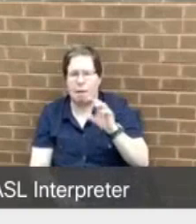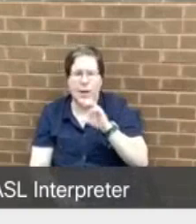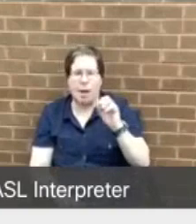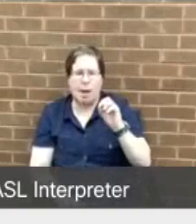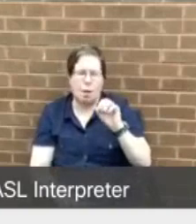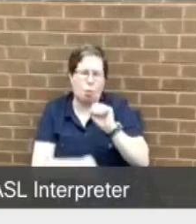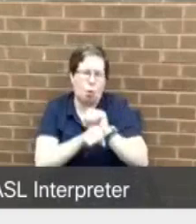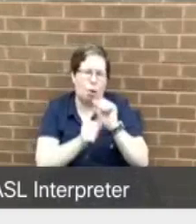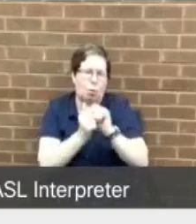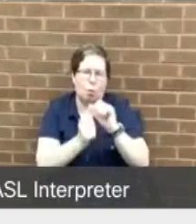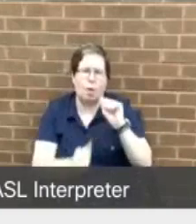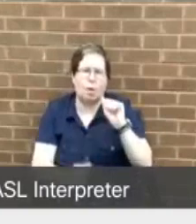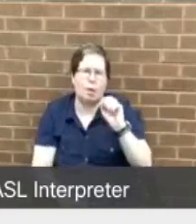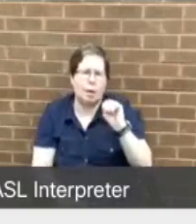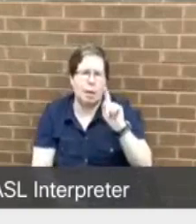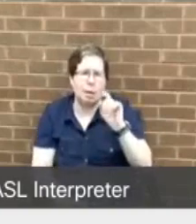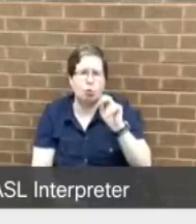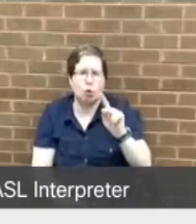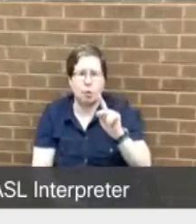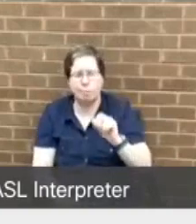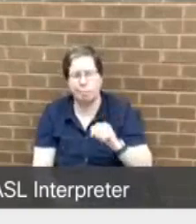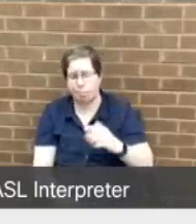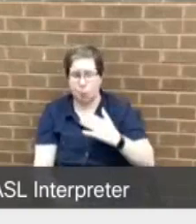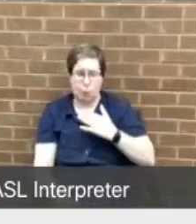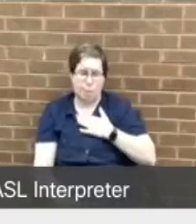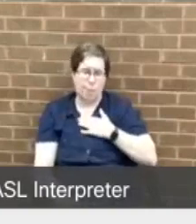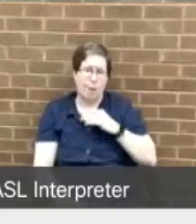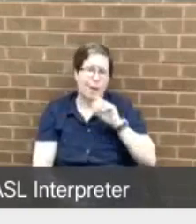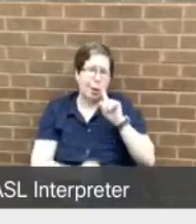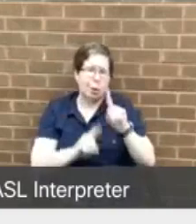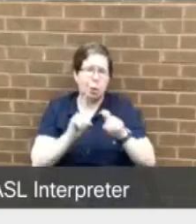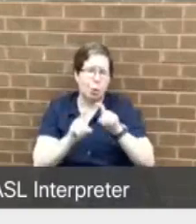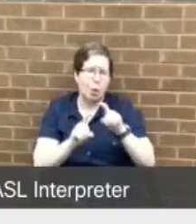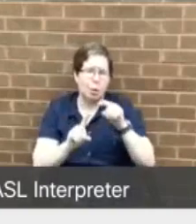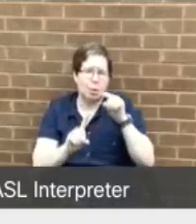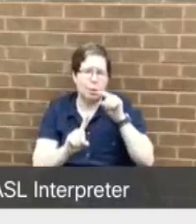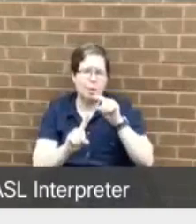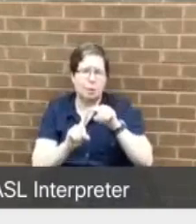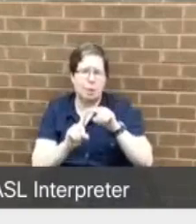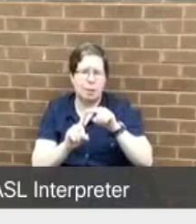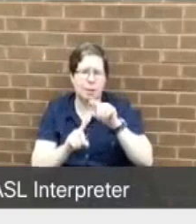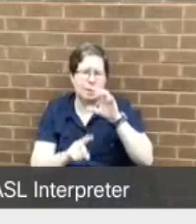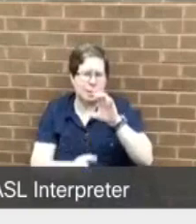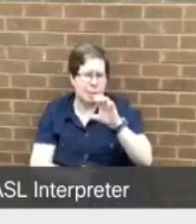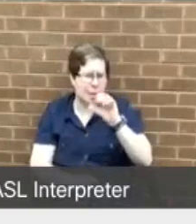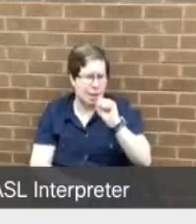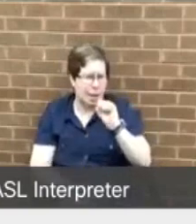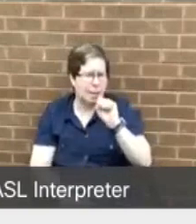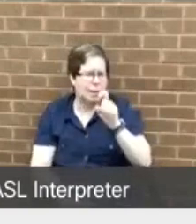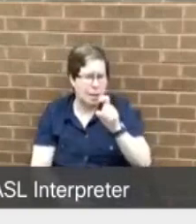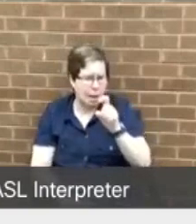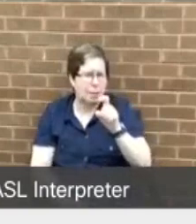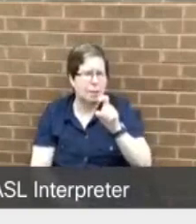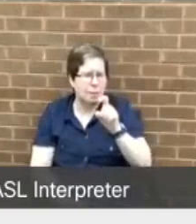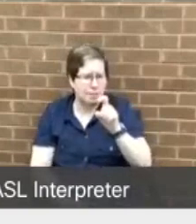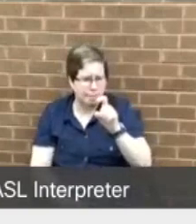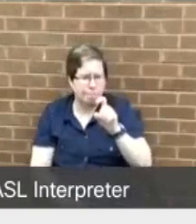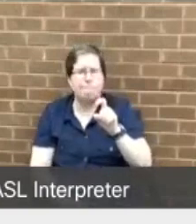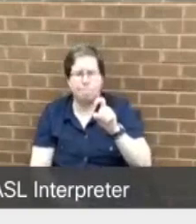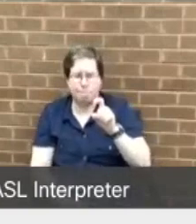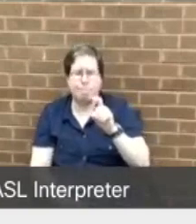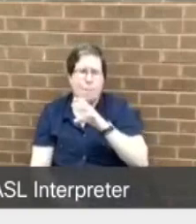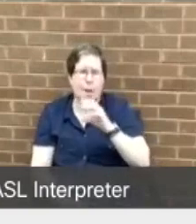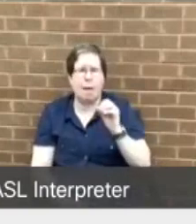Amtrak. My questions are about CSX and the Camden Line.